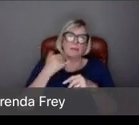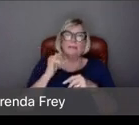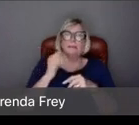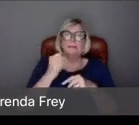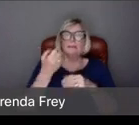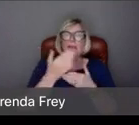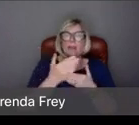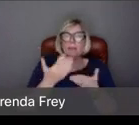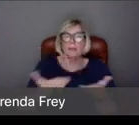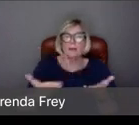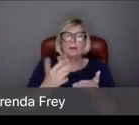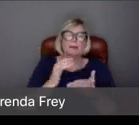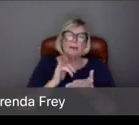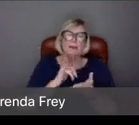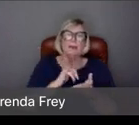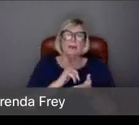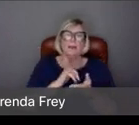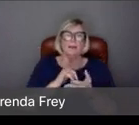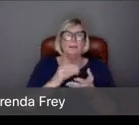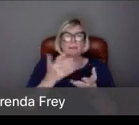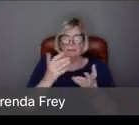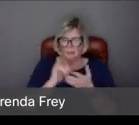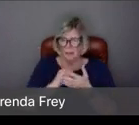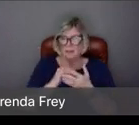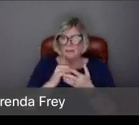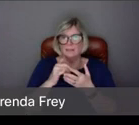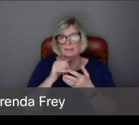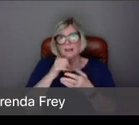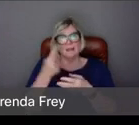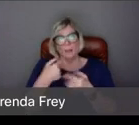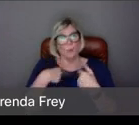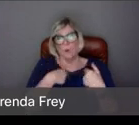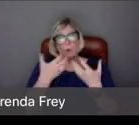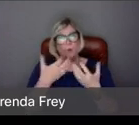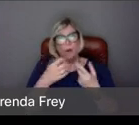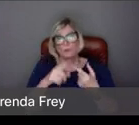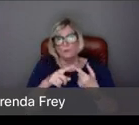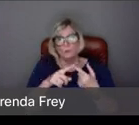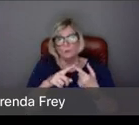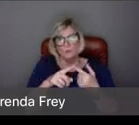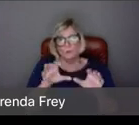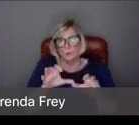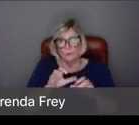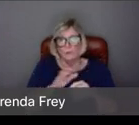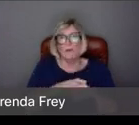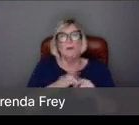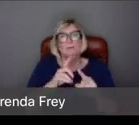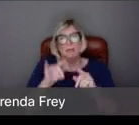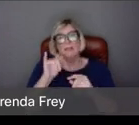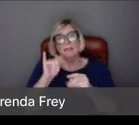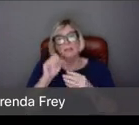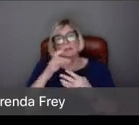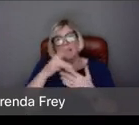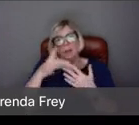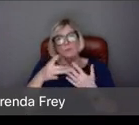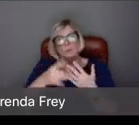that, you know, it's definitely not something we want to get into, but it is an option for debt